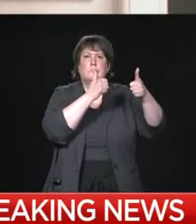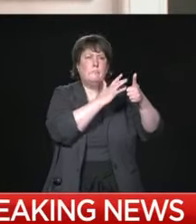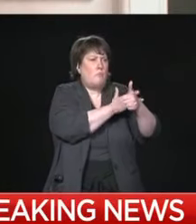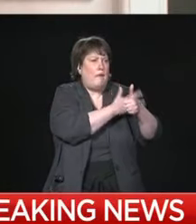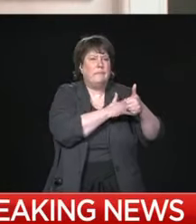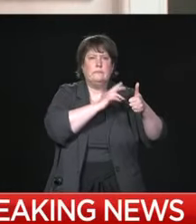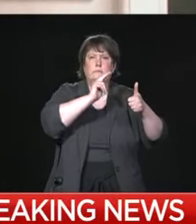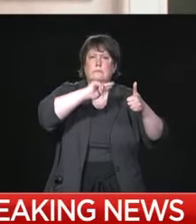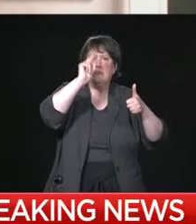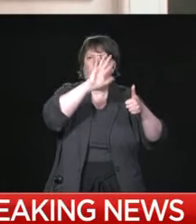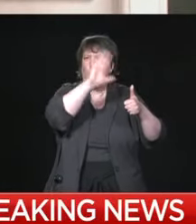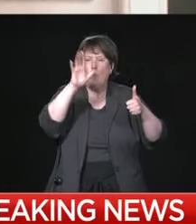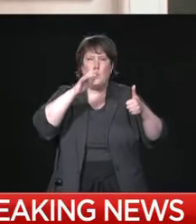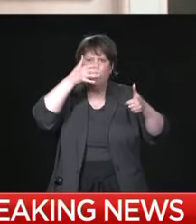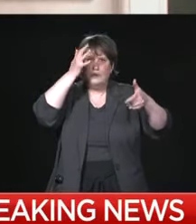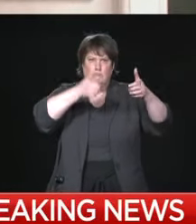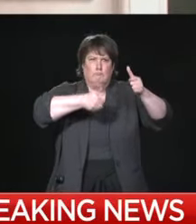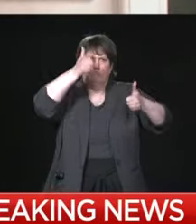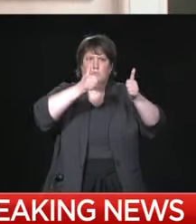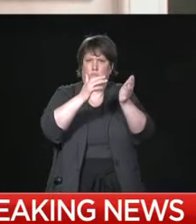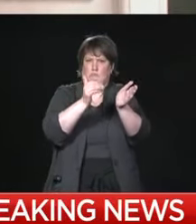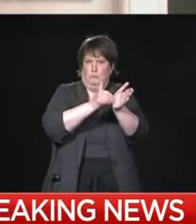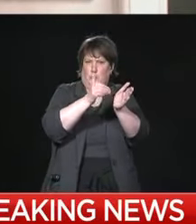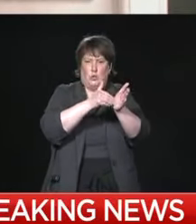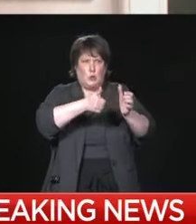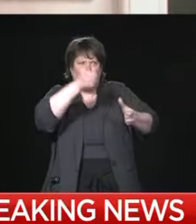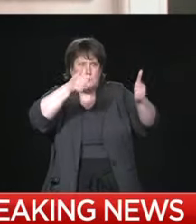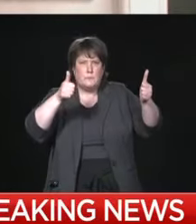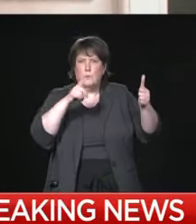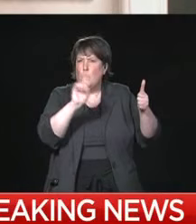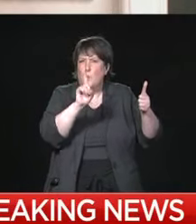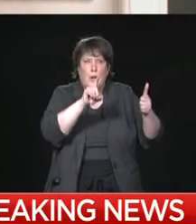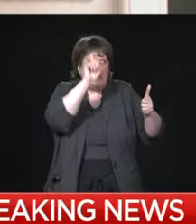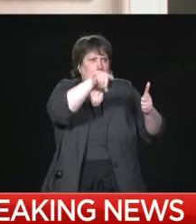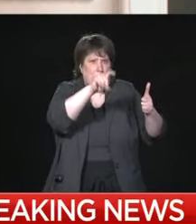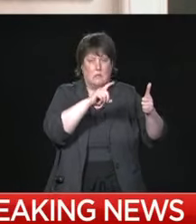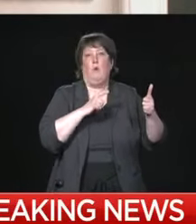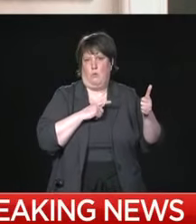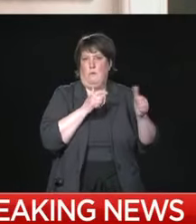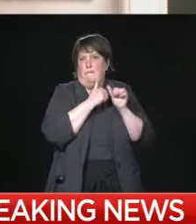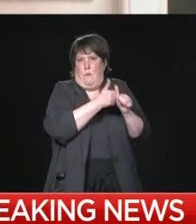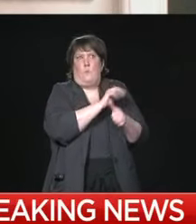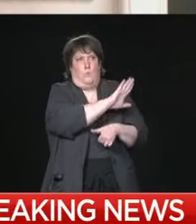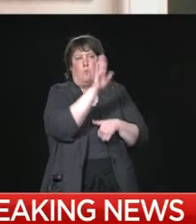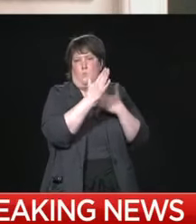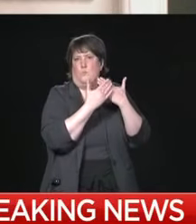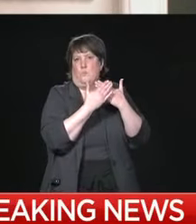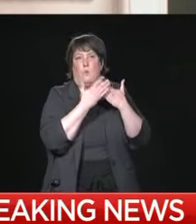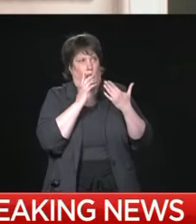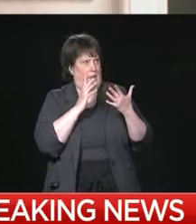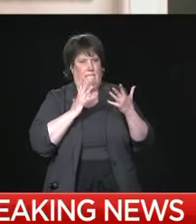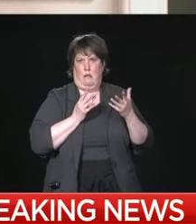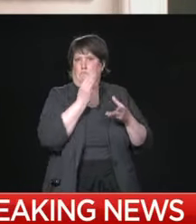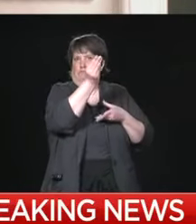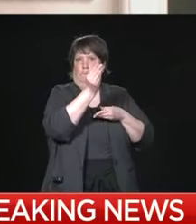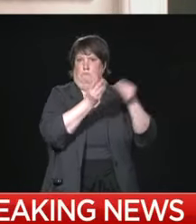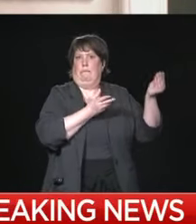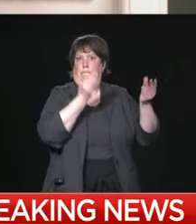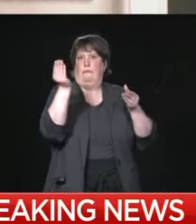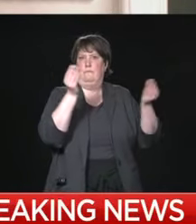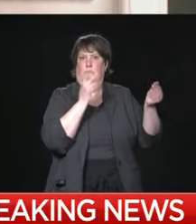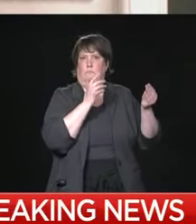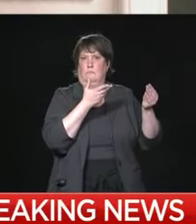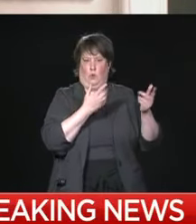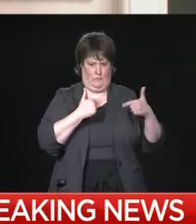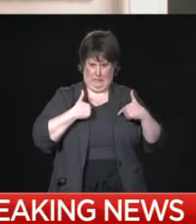different provinces to make the determination on where things are most needed, and we follow the direct advice of